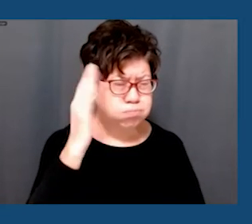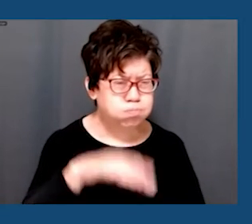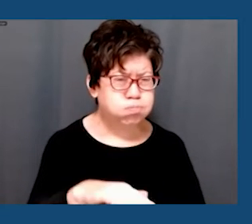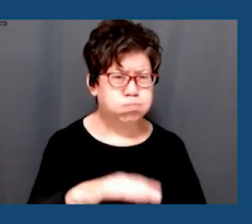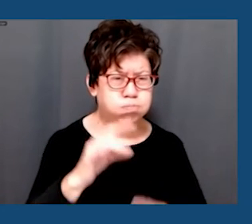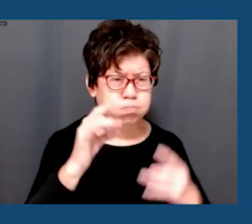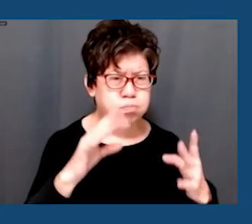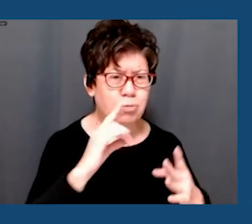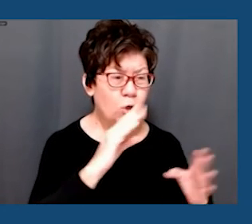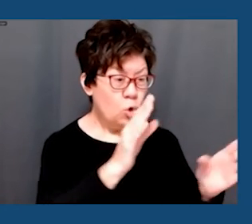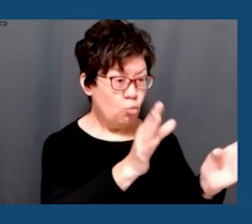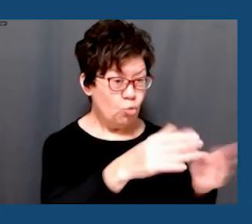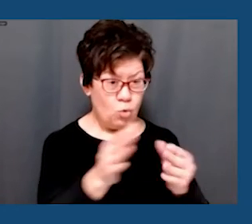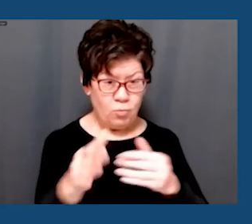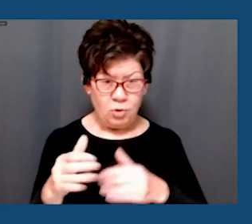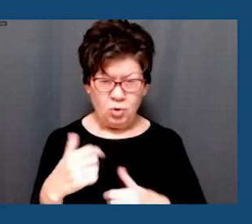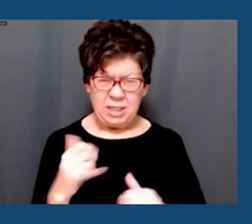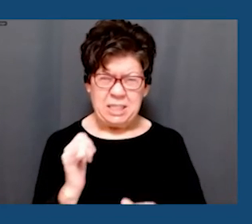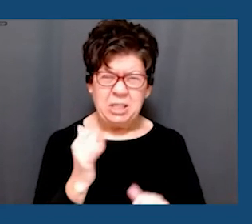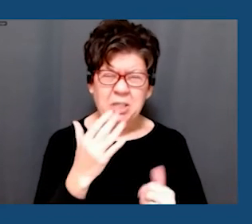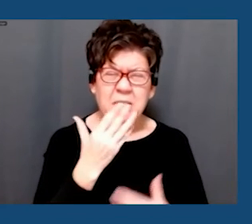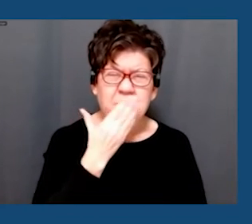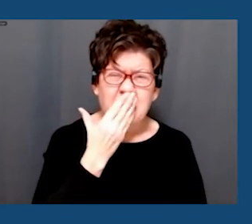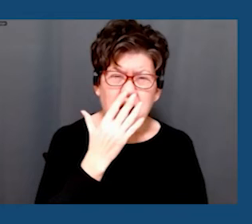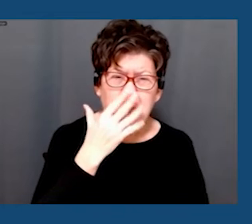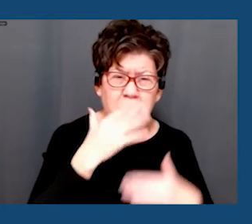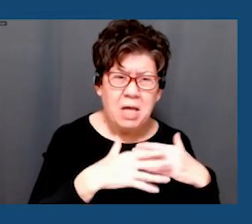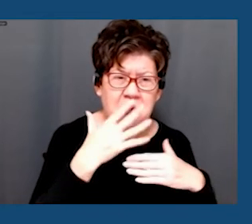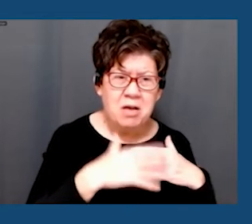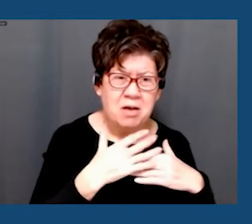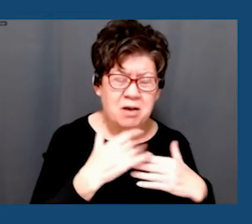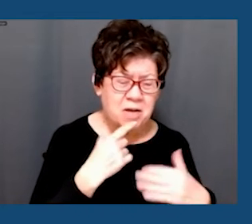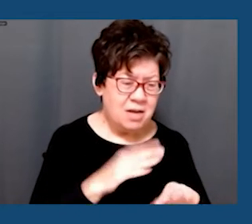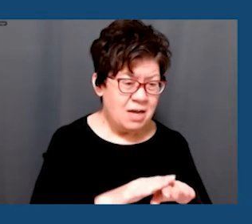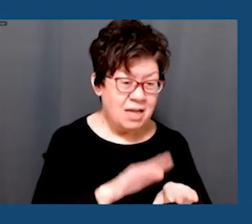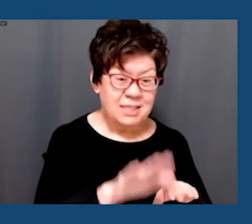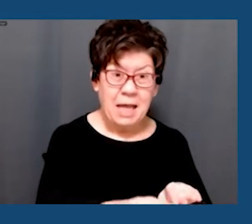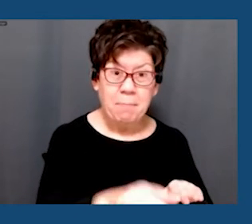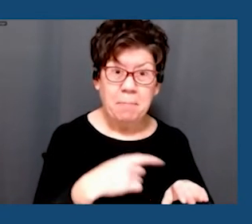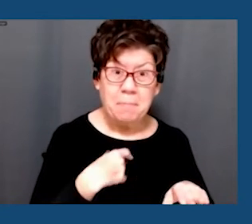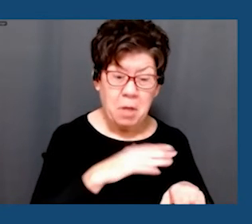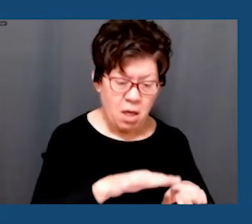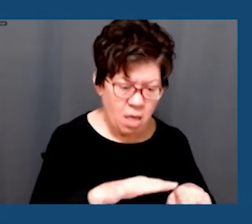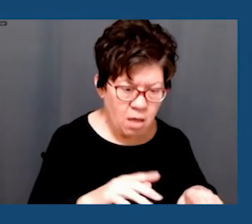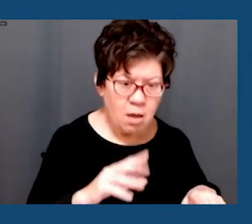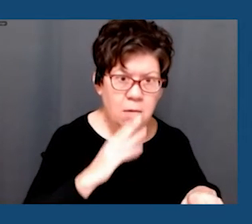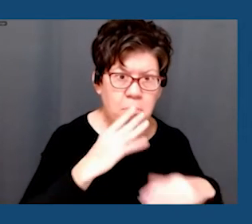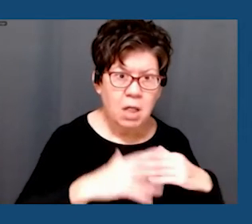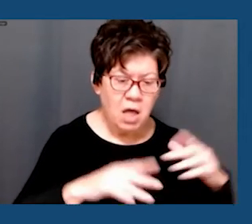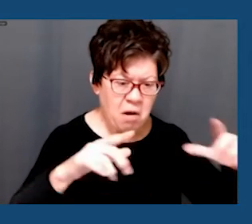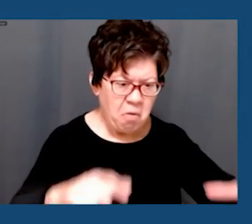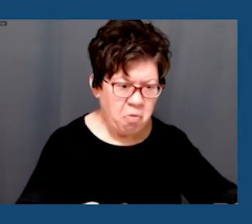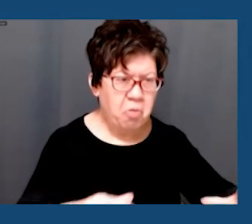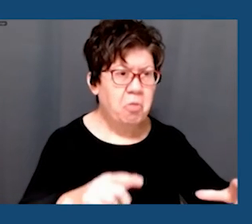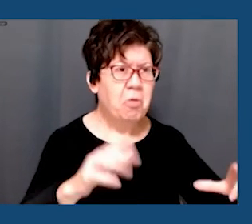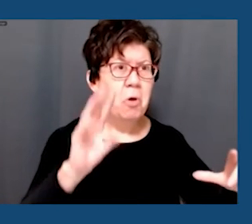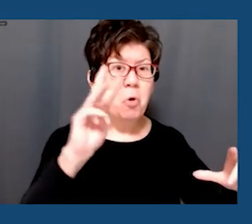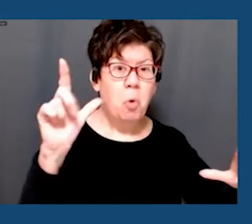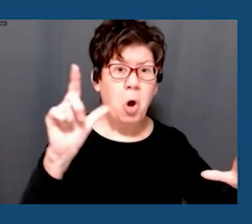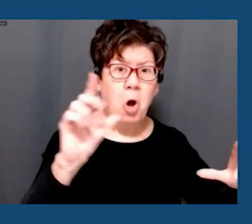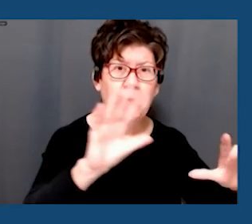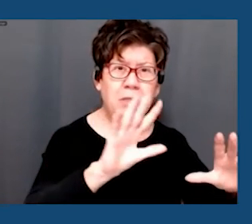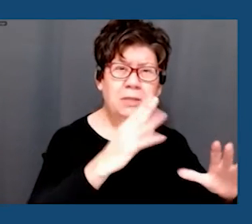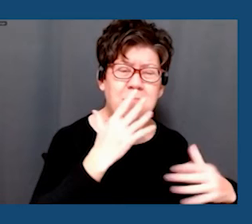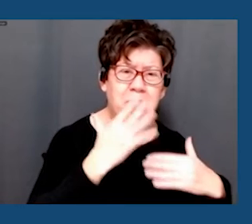rooms where you could still smell the blood. And I stepped on pools of blood on the floor. The blood was all over the walls. Women were in rooms that